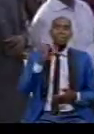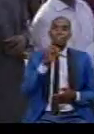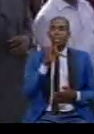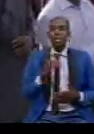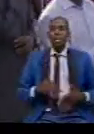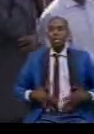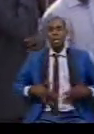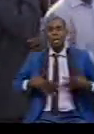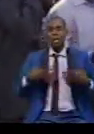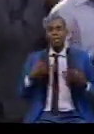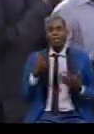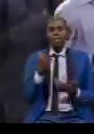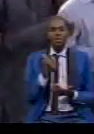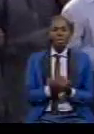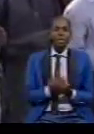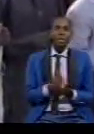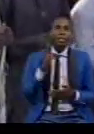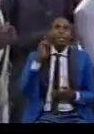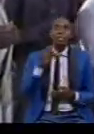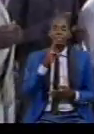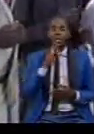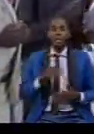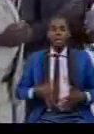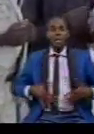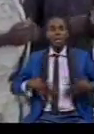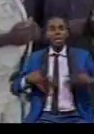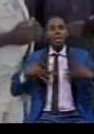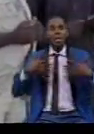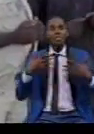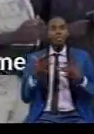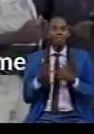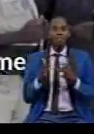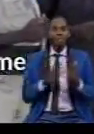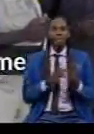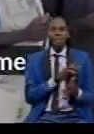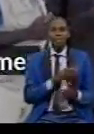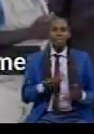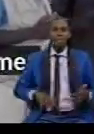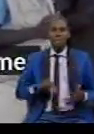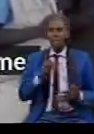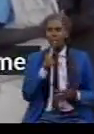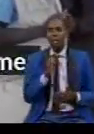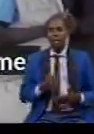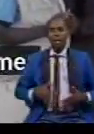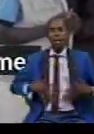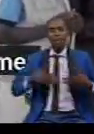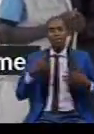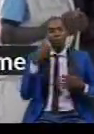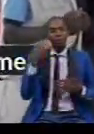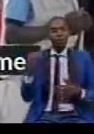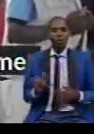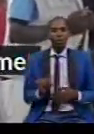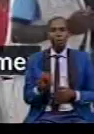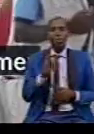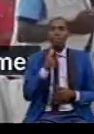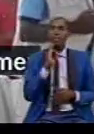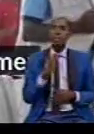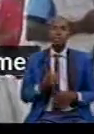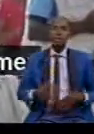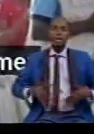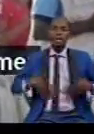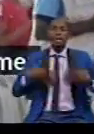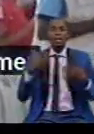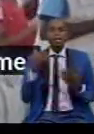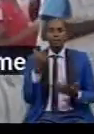tread on serpents and scorpions. Physical, supernatural, coming